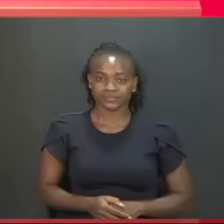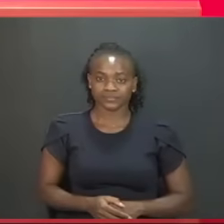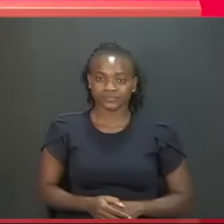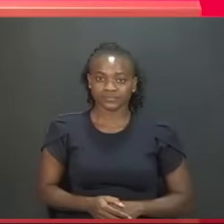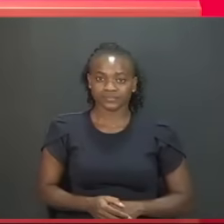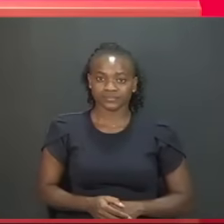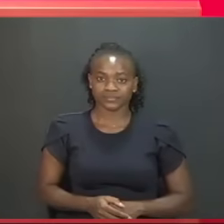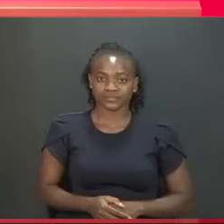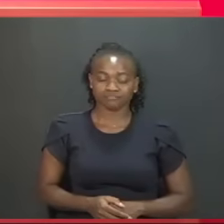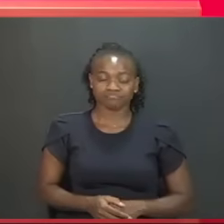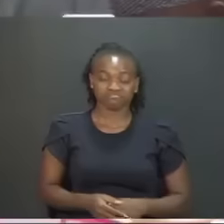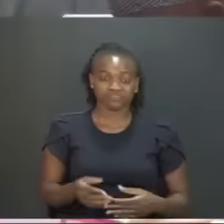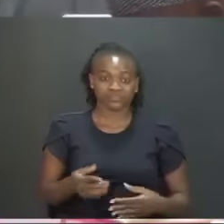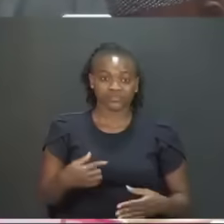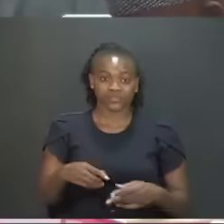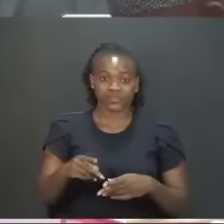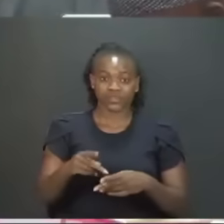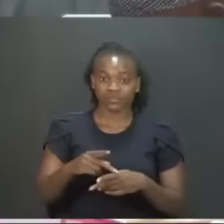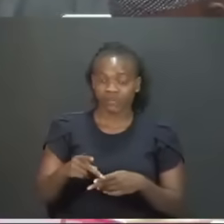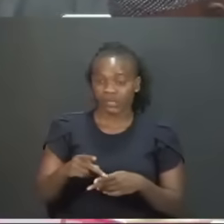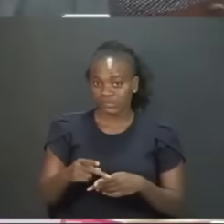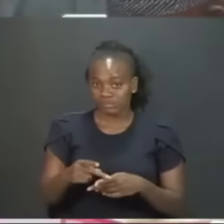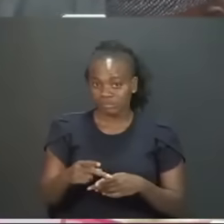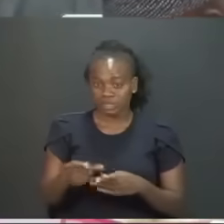as has been the practice of this House,